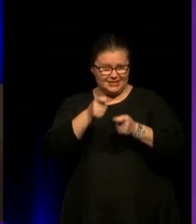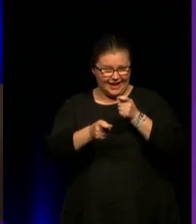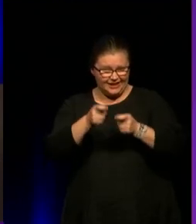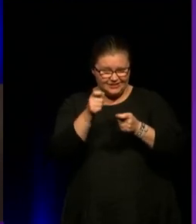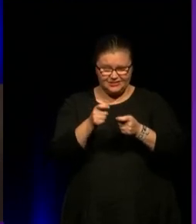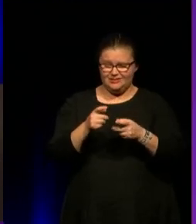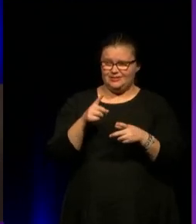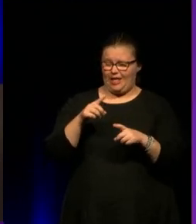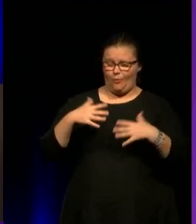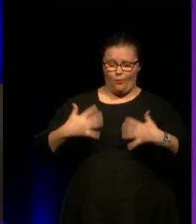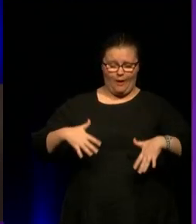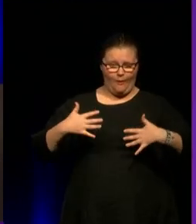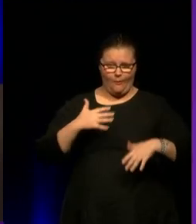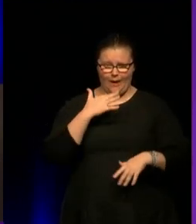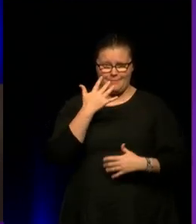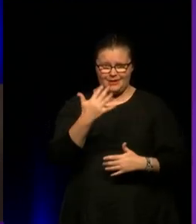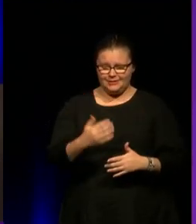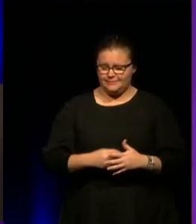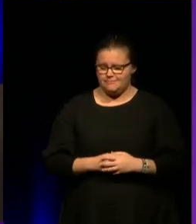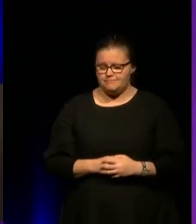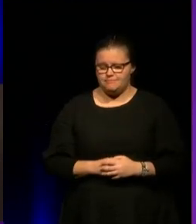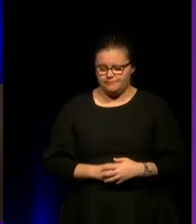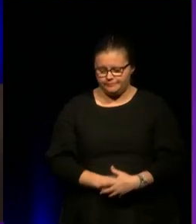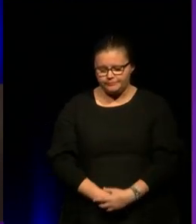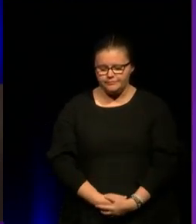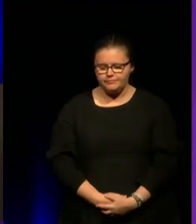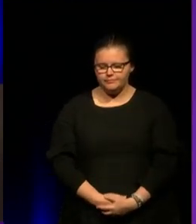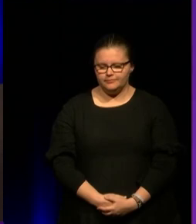scale. Yeah, so